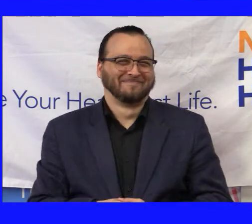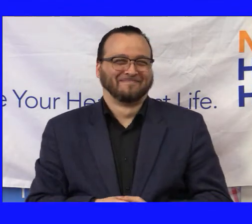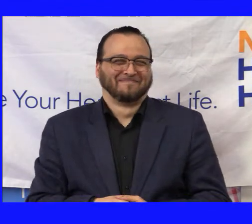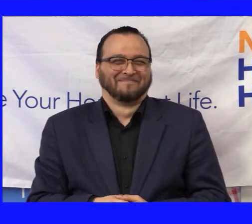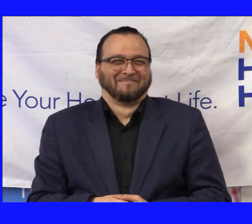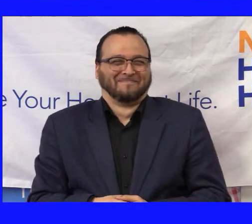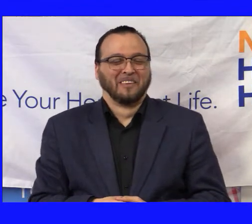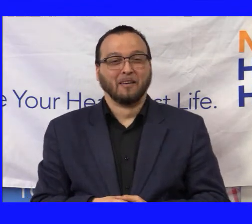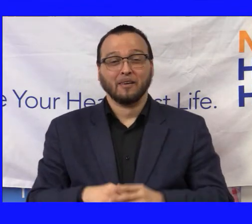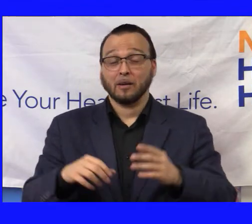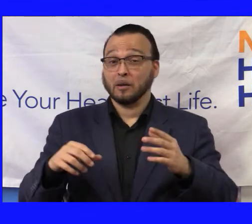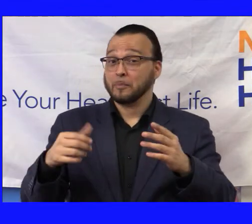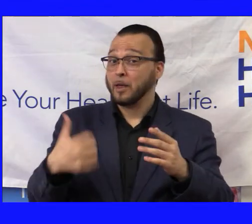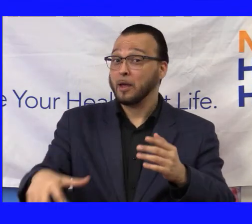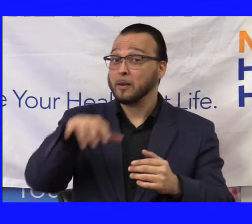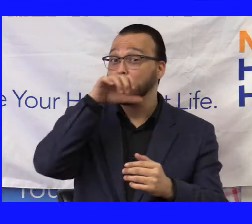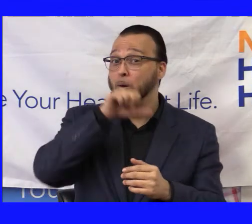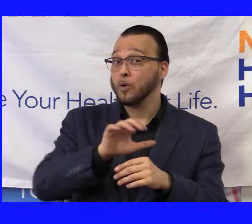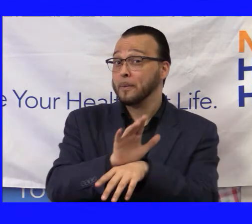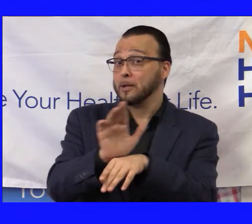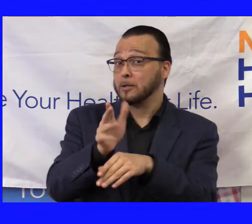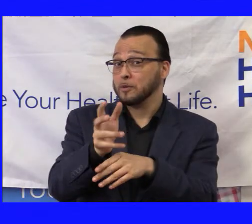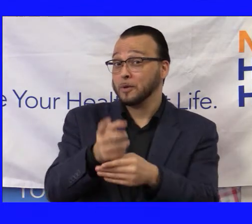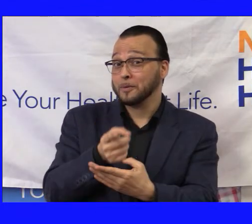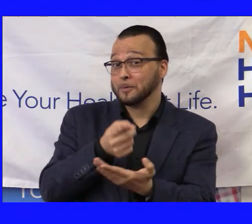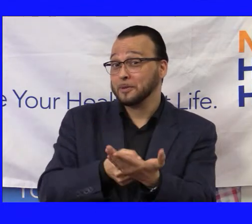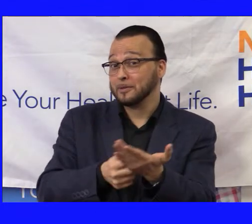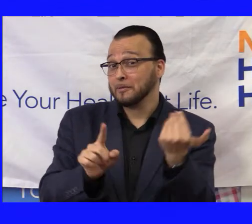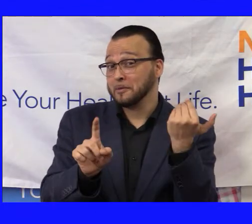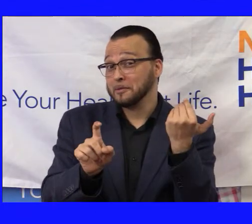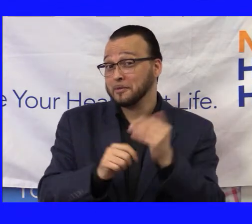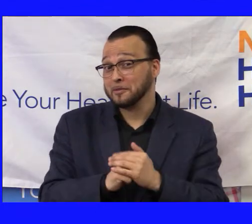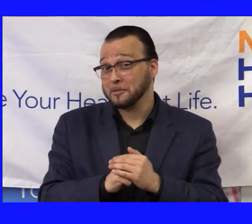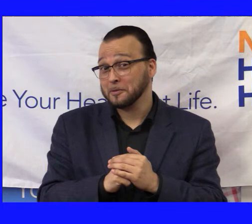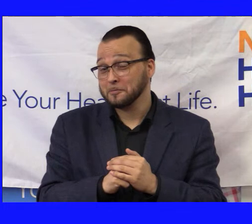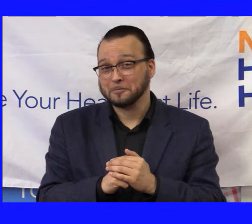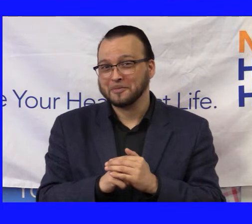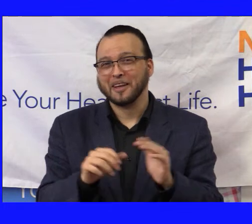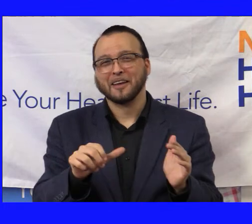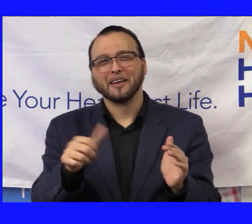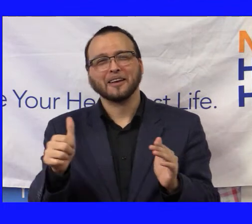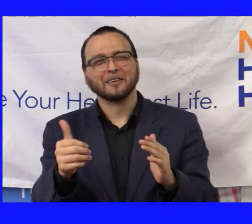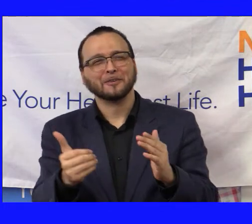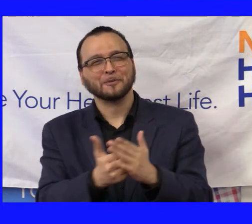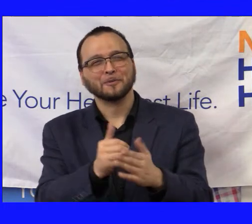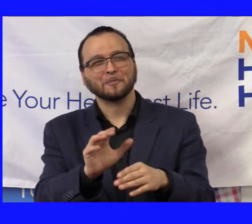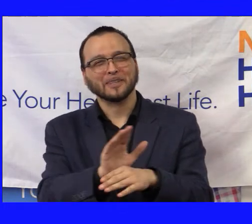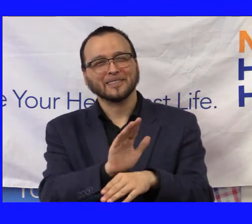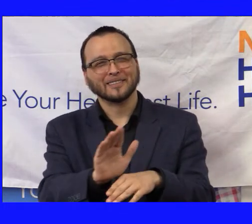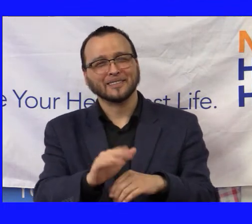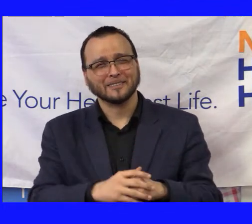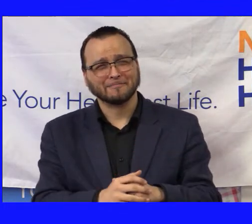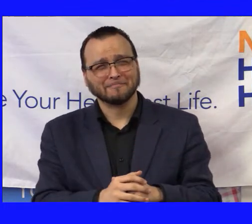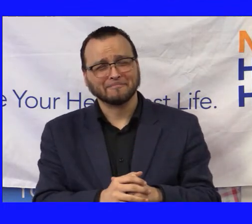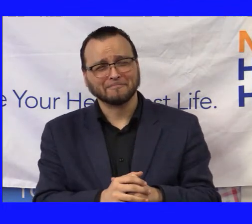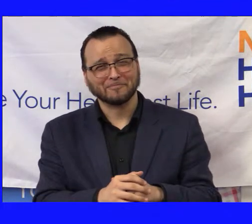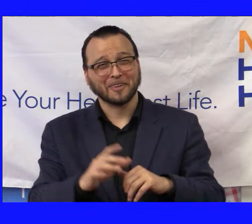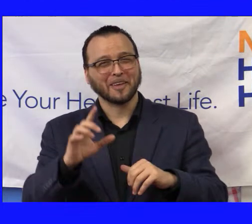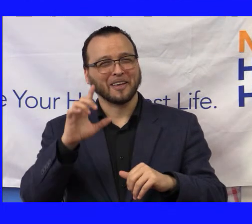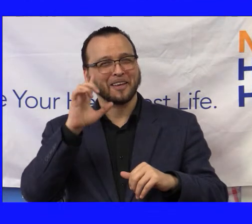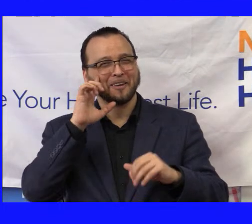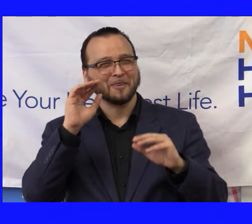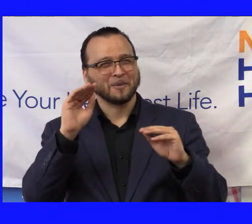any old business we would like to discuss? Any new business? Hearing no further